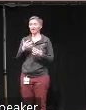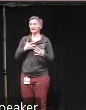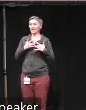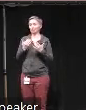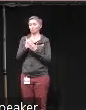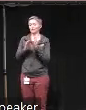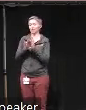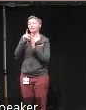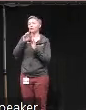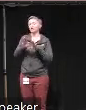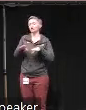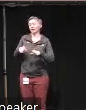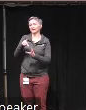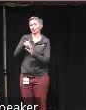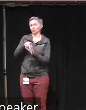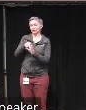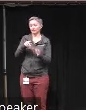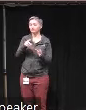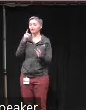child psychiatry in relation to